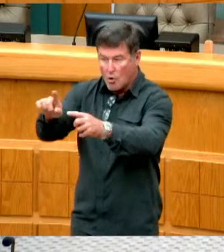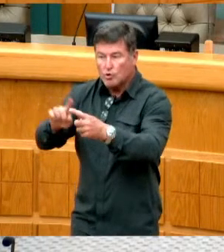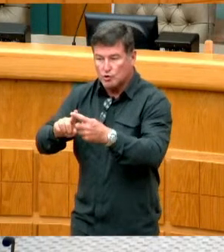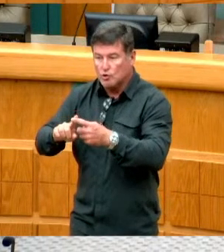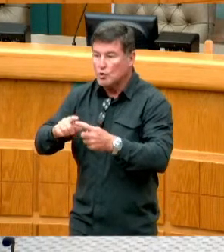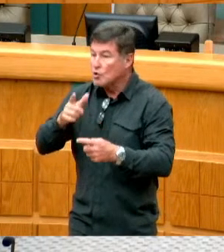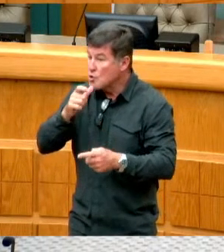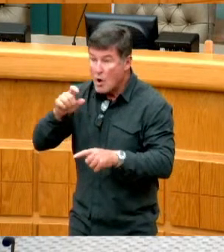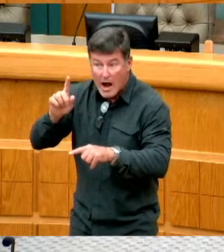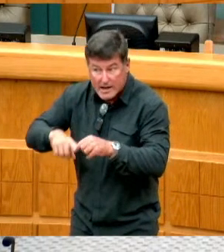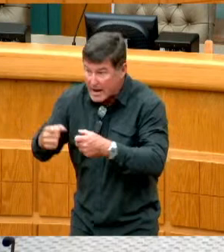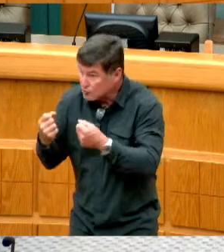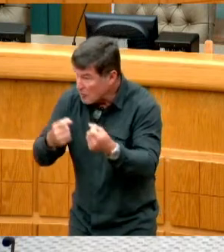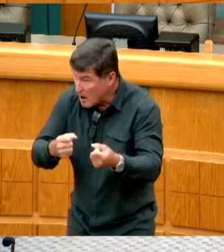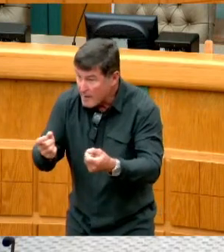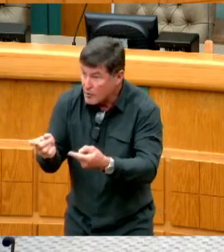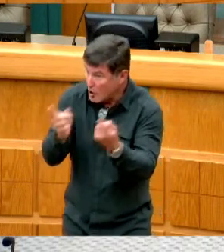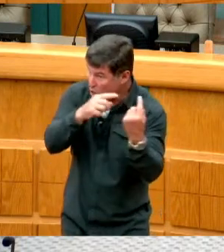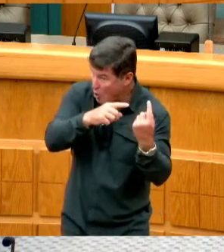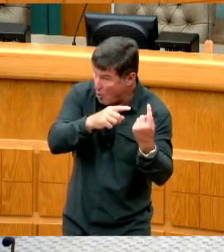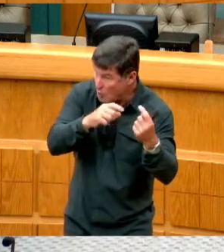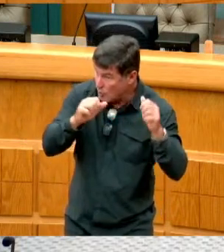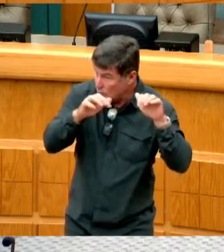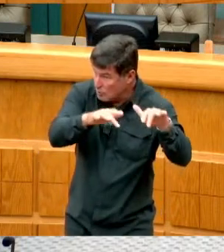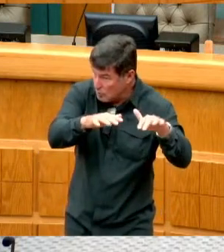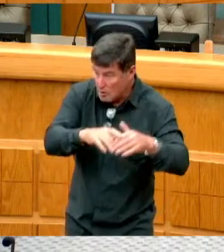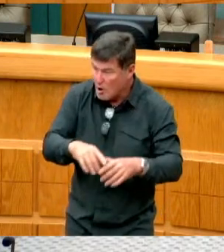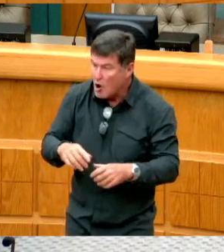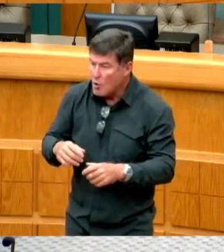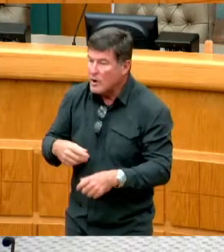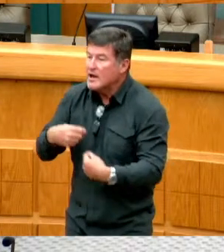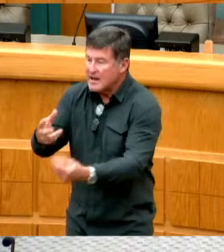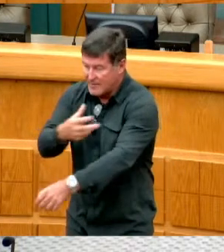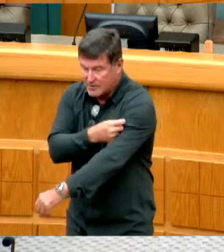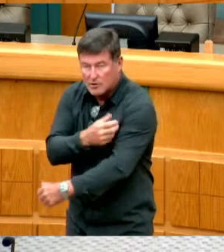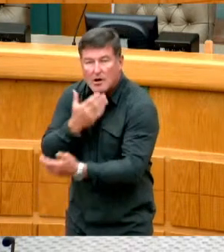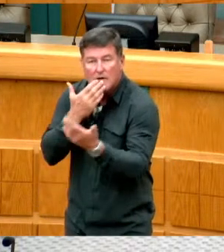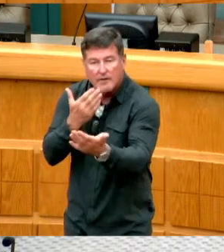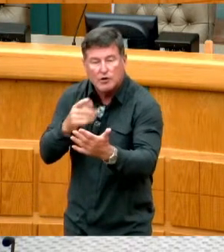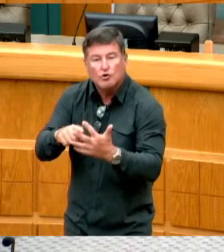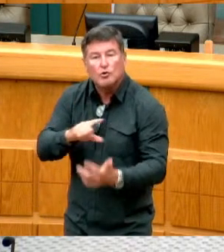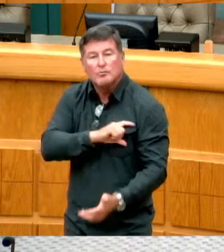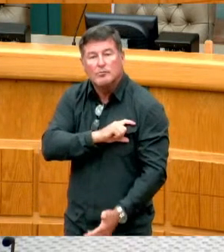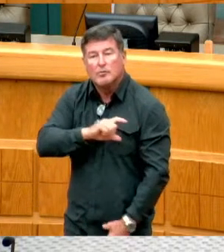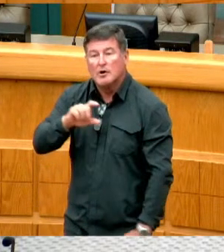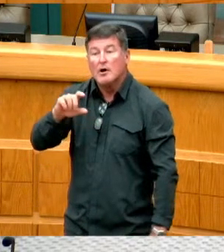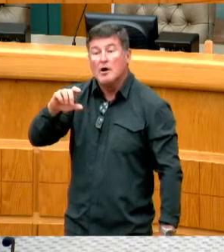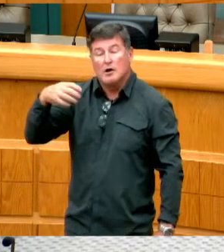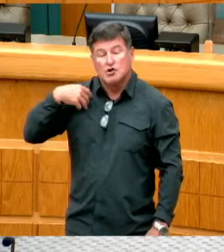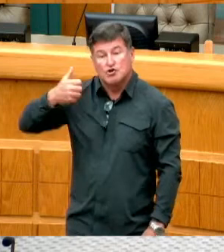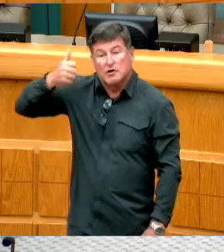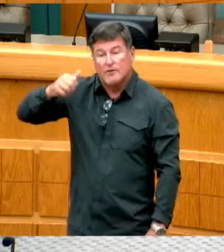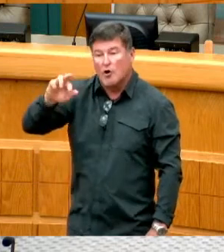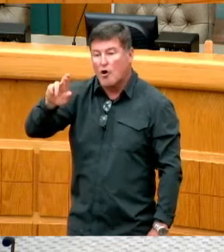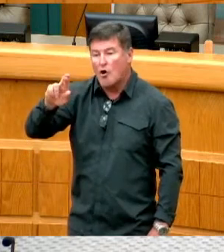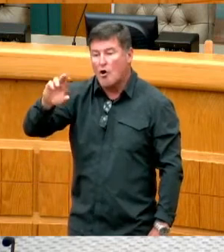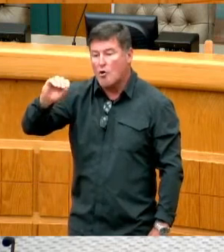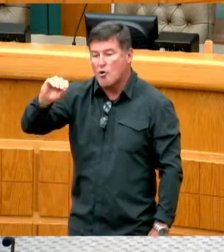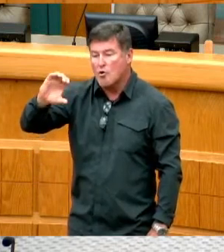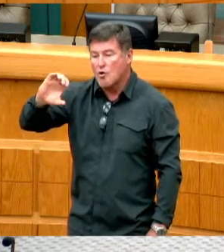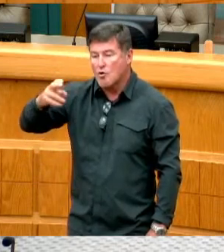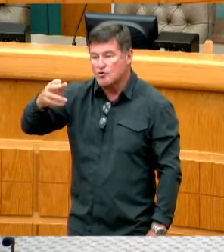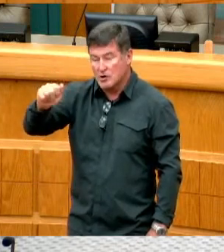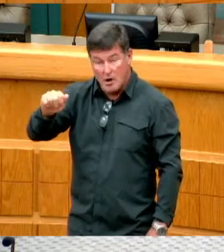City of Corpus Christi's Save Our Seniors program, which we originally dubbed the Homebound Hotshot program, where our firefighters are bringing